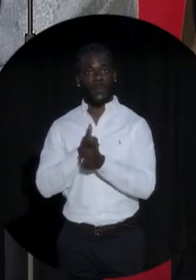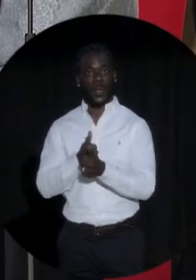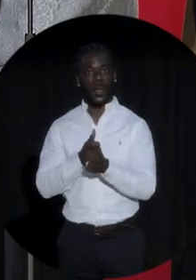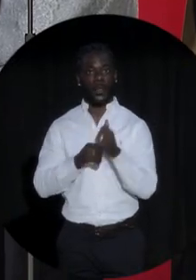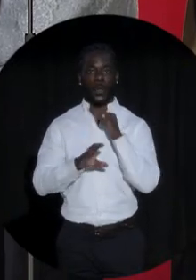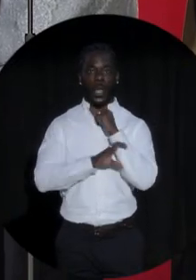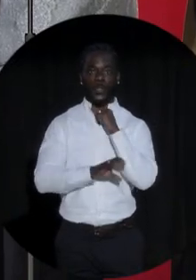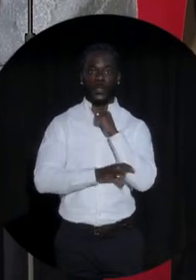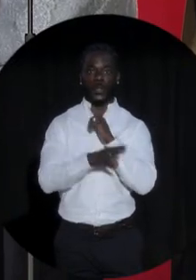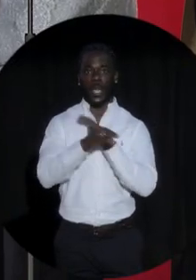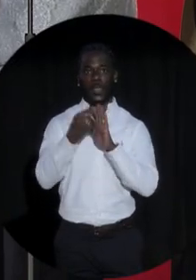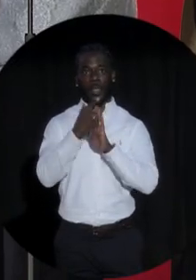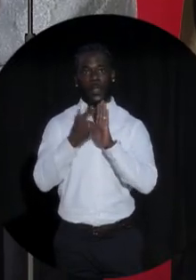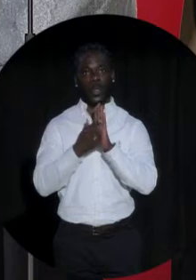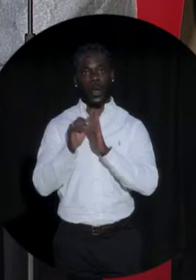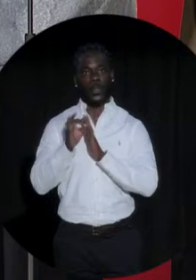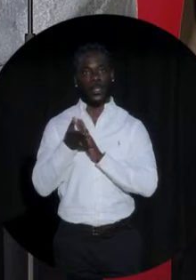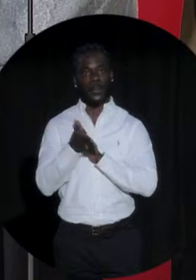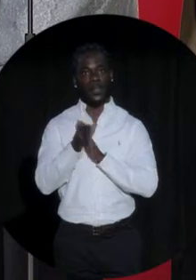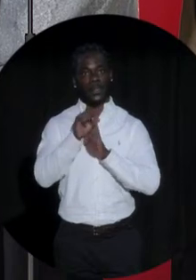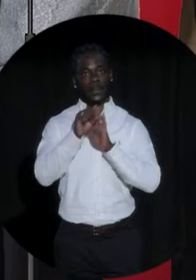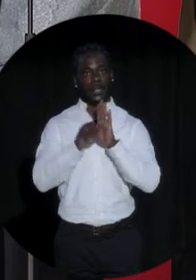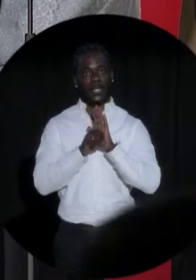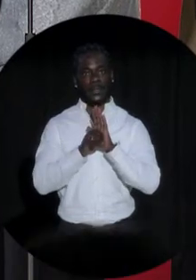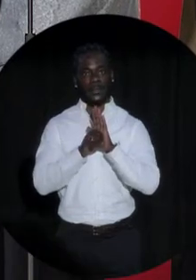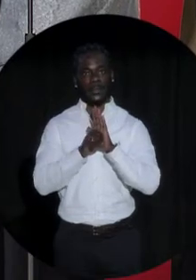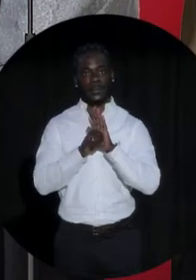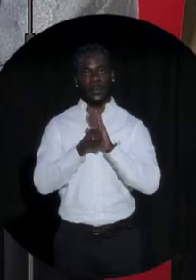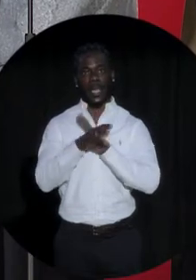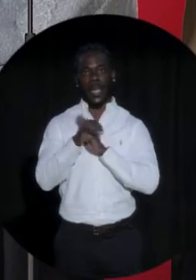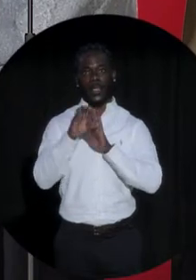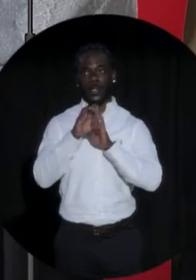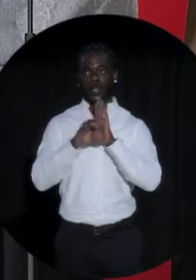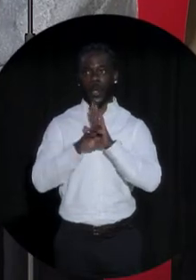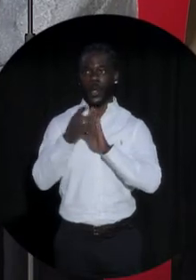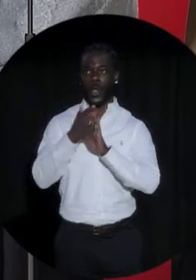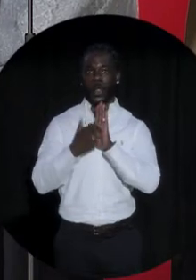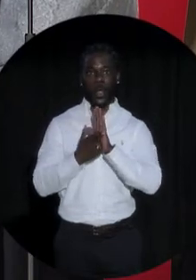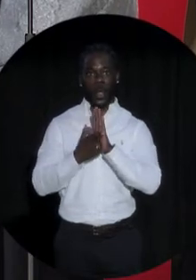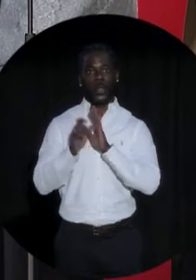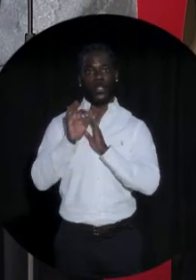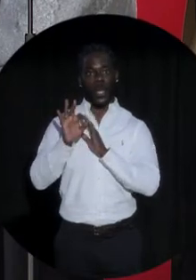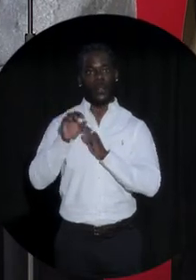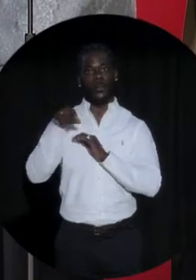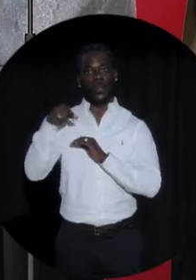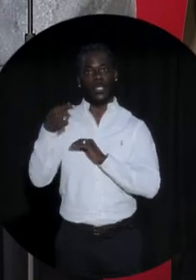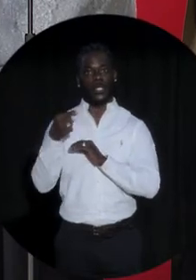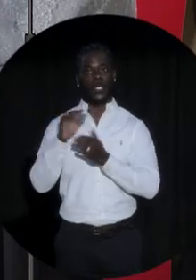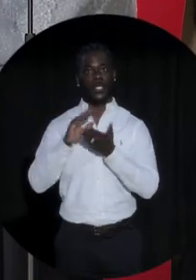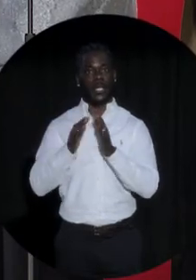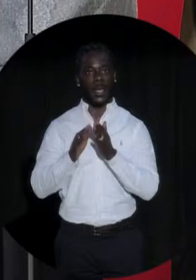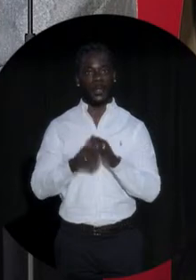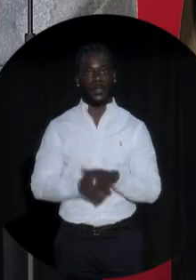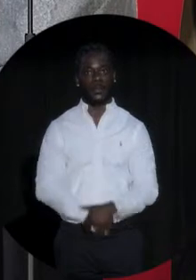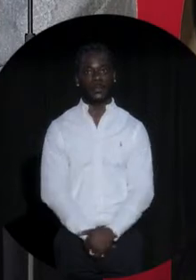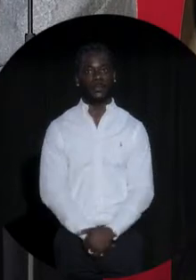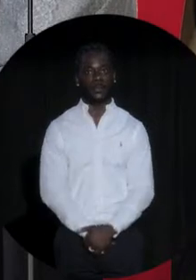this state. According to the Constitution and laws of the state. And the Charter and laws of Prince George's County. And the Charter and laws of Prince George's